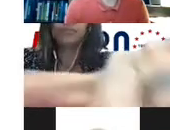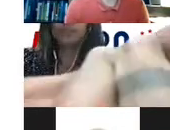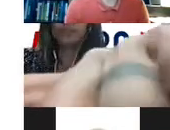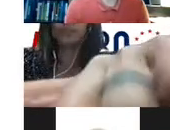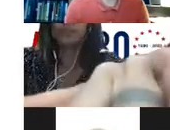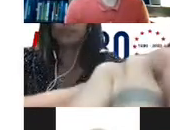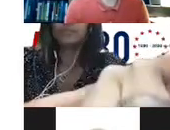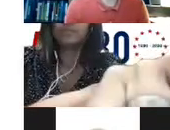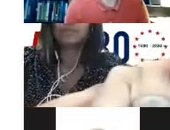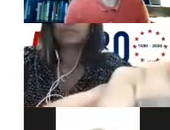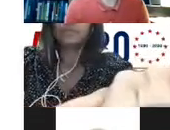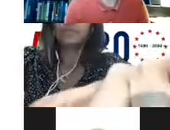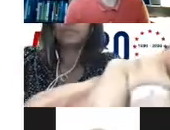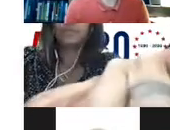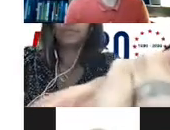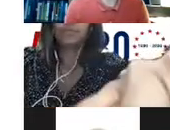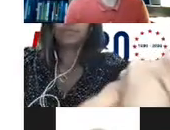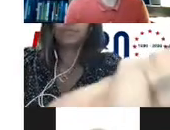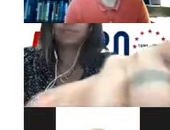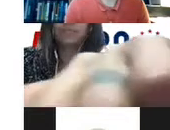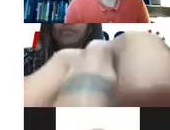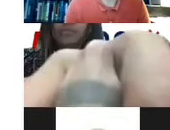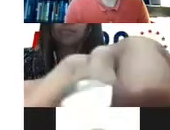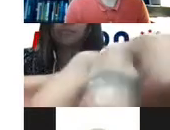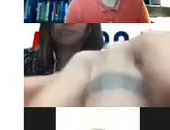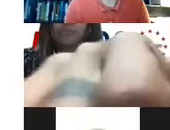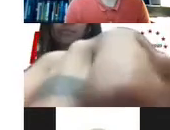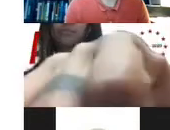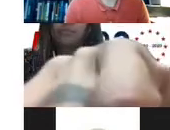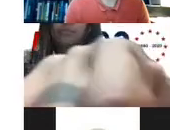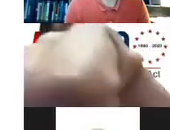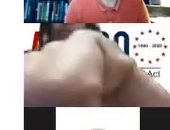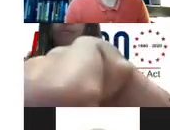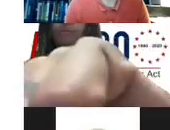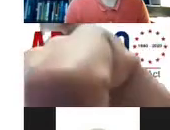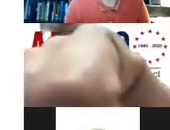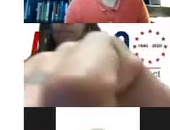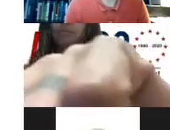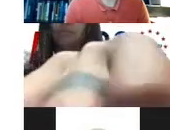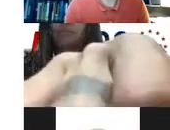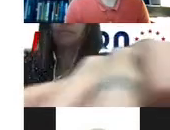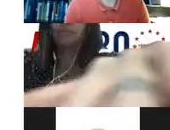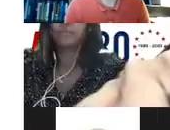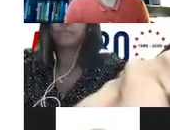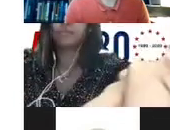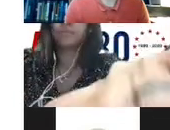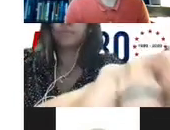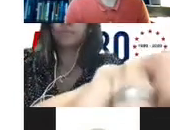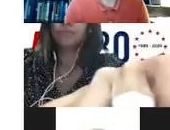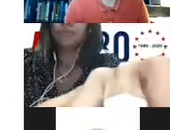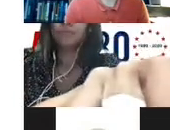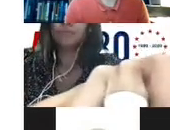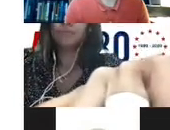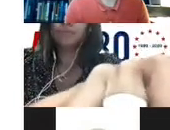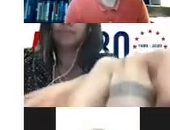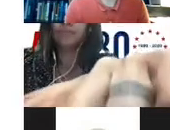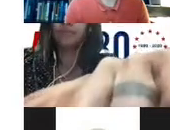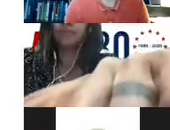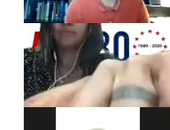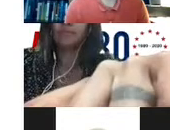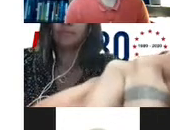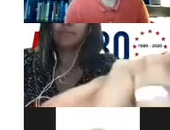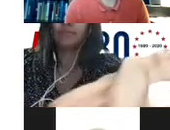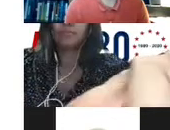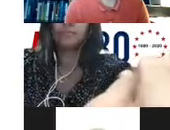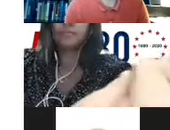find my name here, Michael Bray, and then you click on More, and you'll be able to highlight rename. And